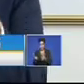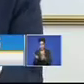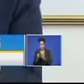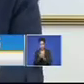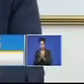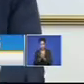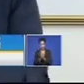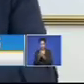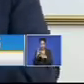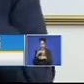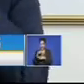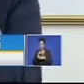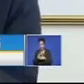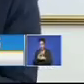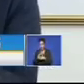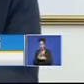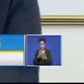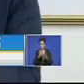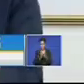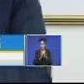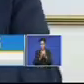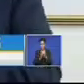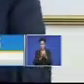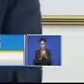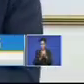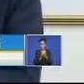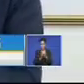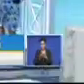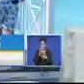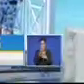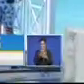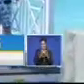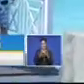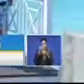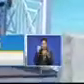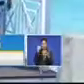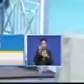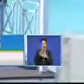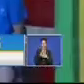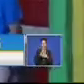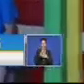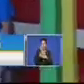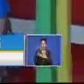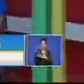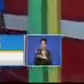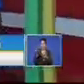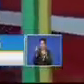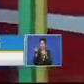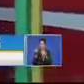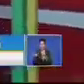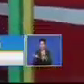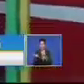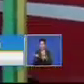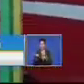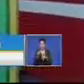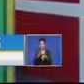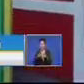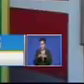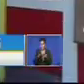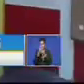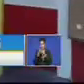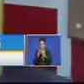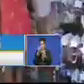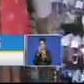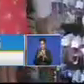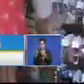buildings or restaurants that they may have referred to no longer exist. 80% of our tourists are Americans, and for every tourist that enter